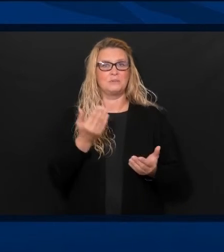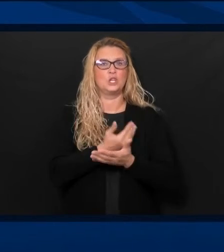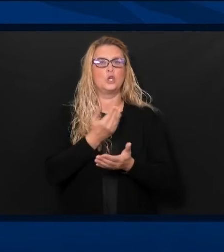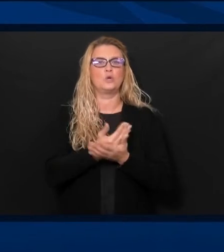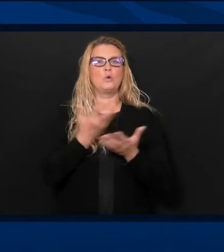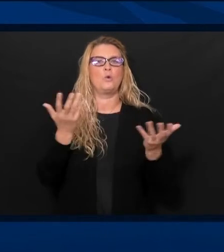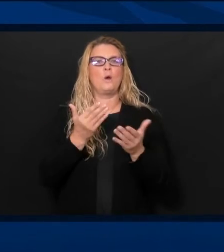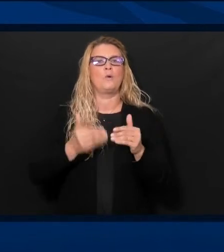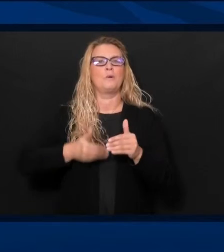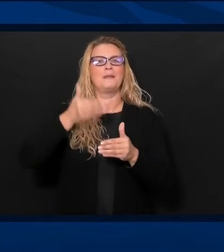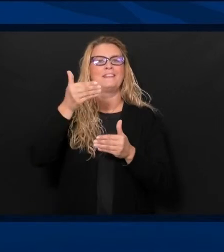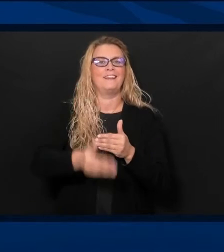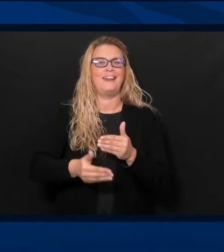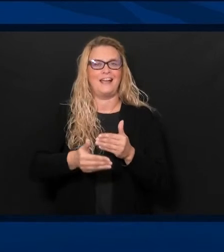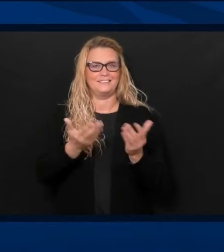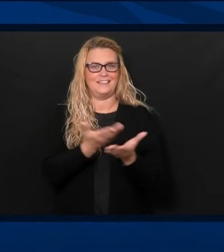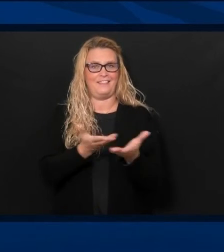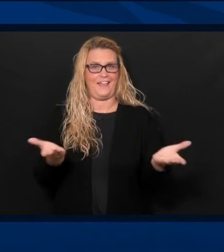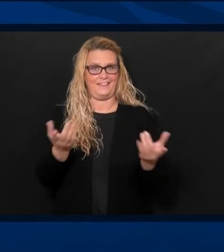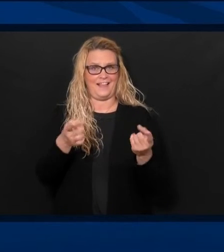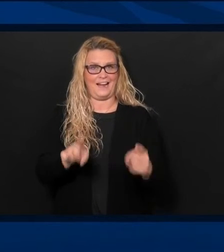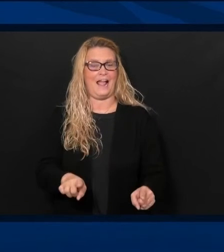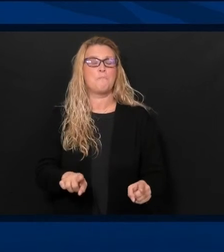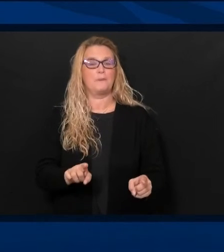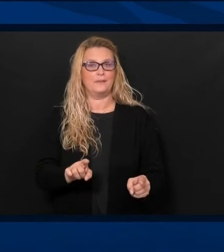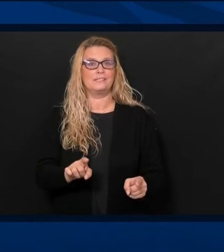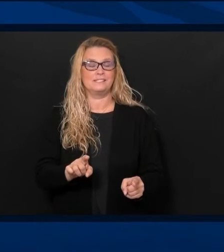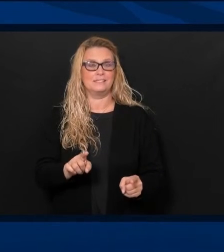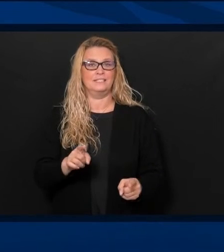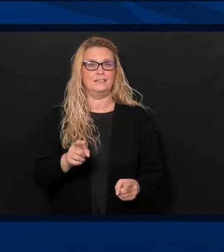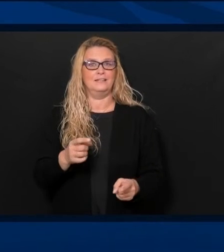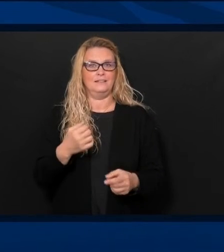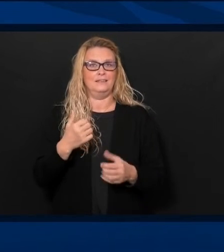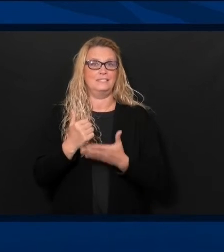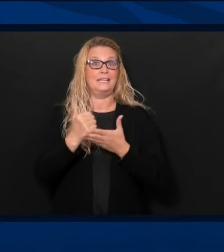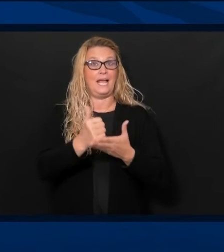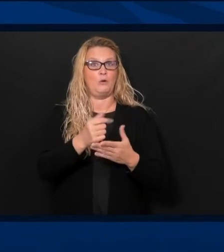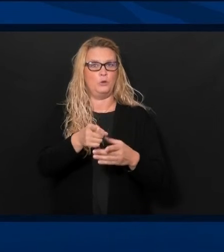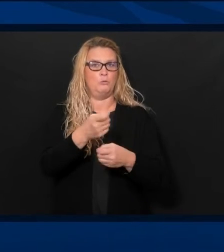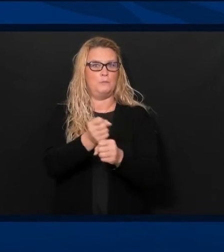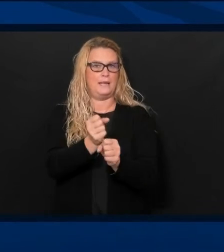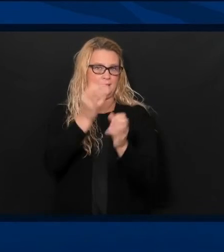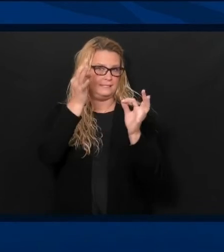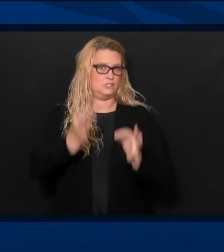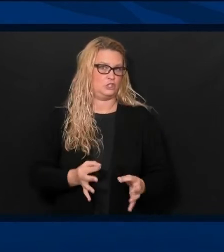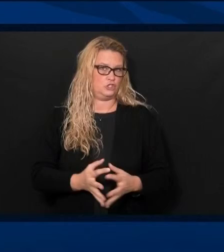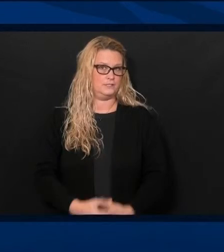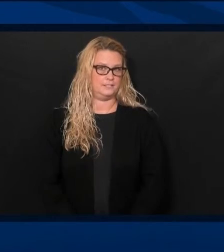the method that brings us to these decisions?